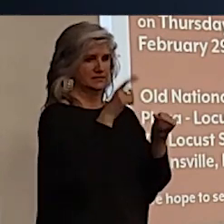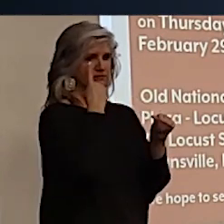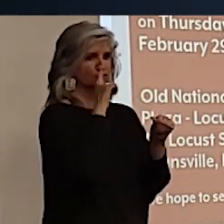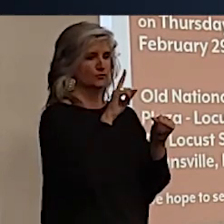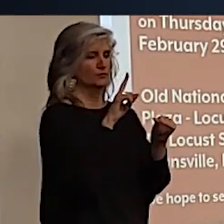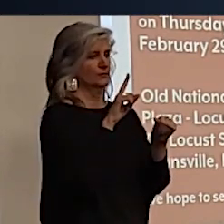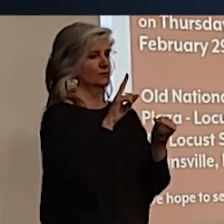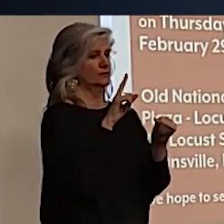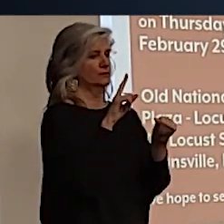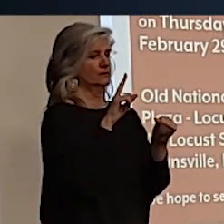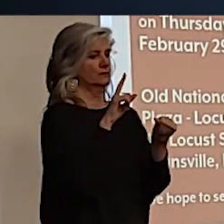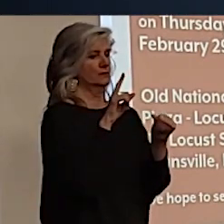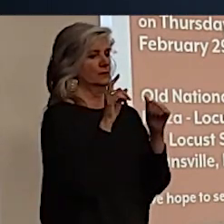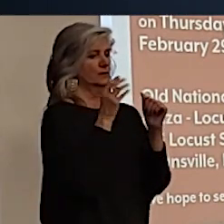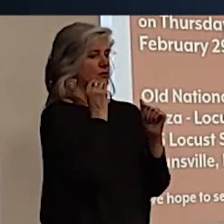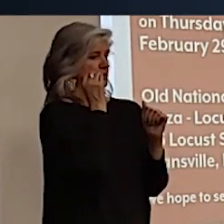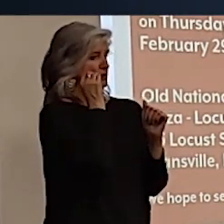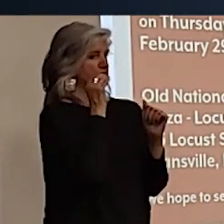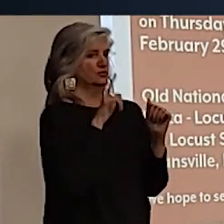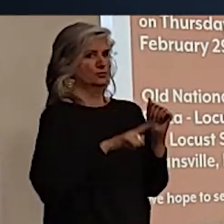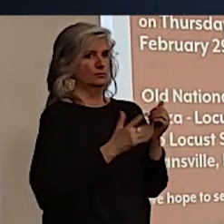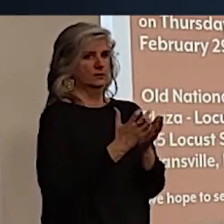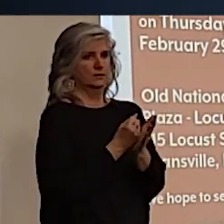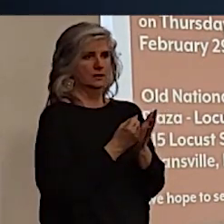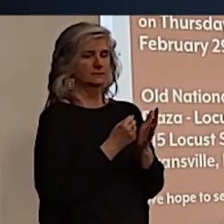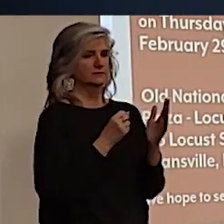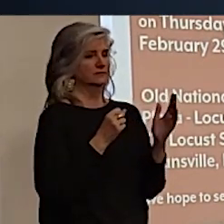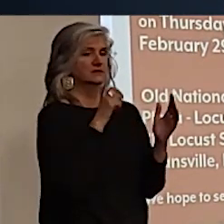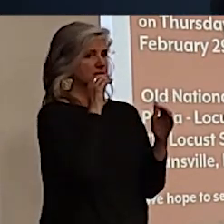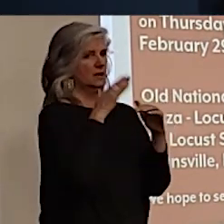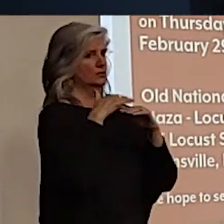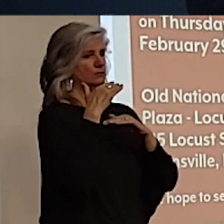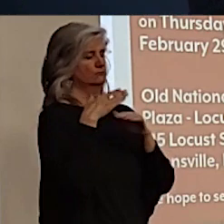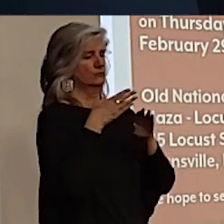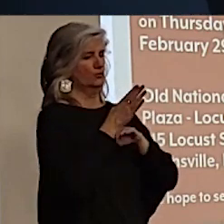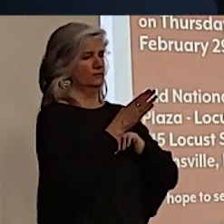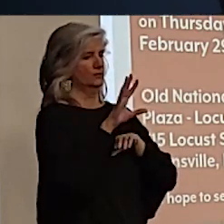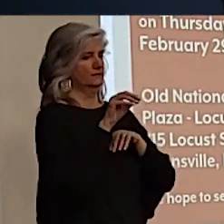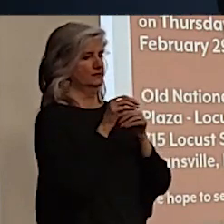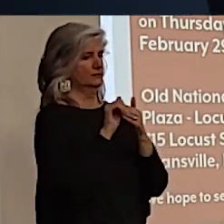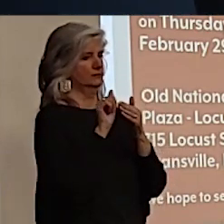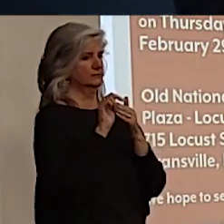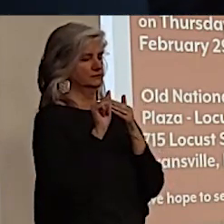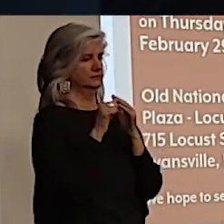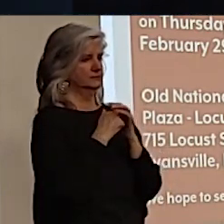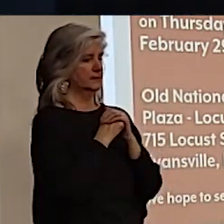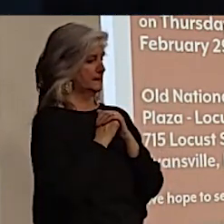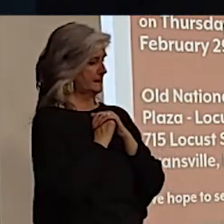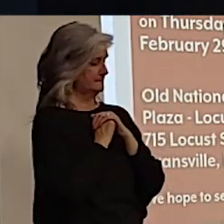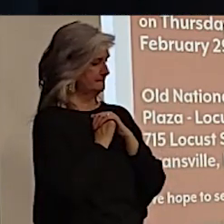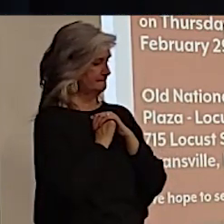LIHEAP eligible households, low-income households, to no more than $50.